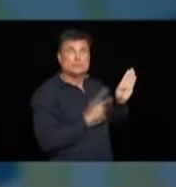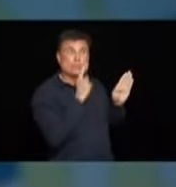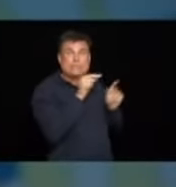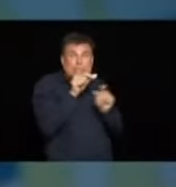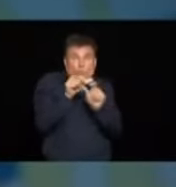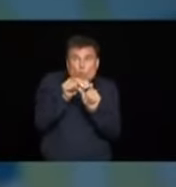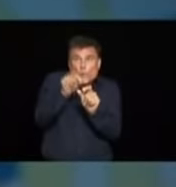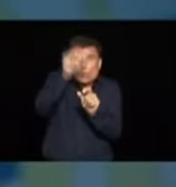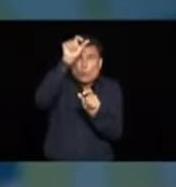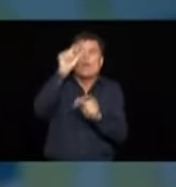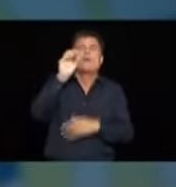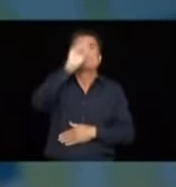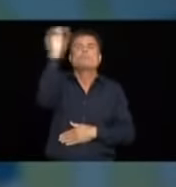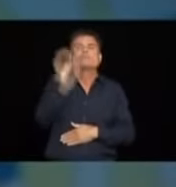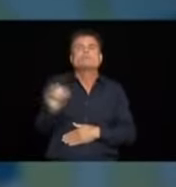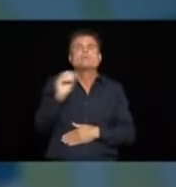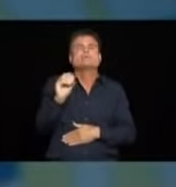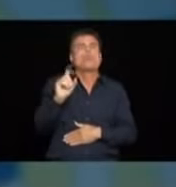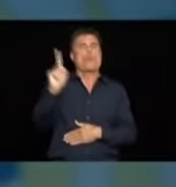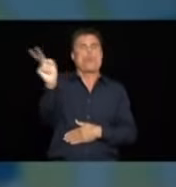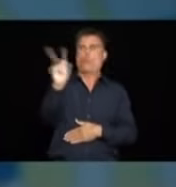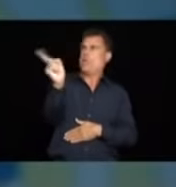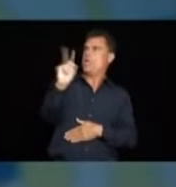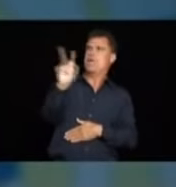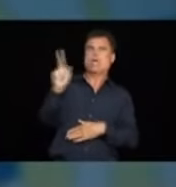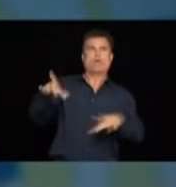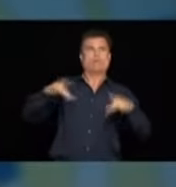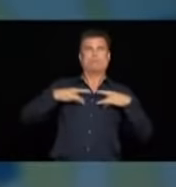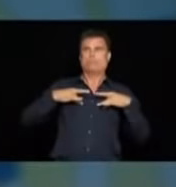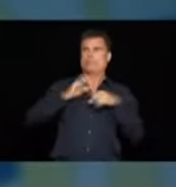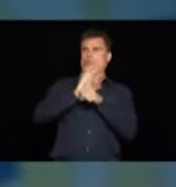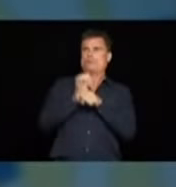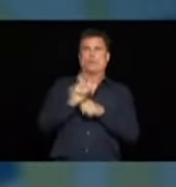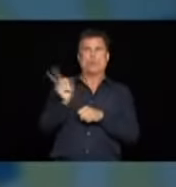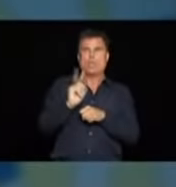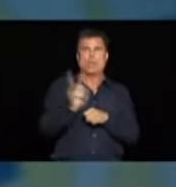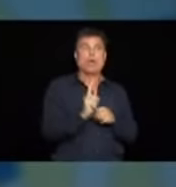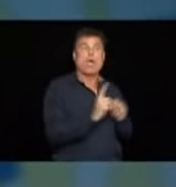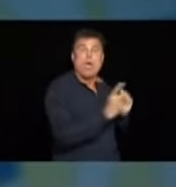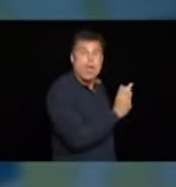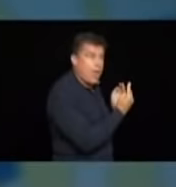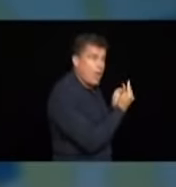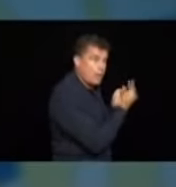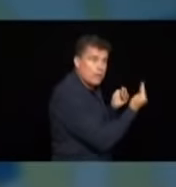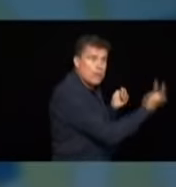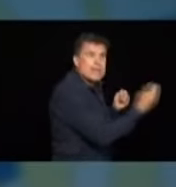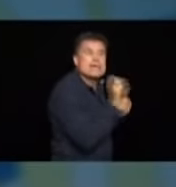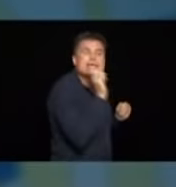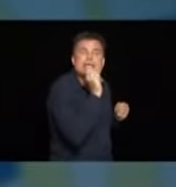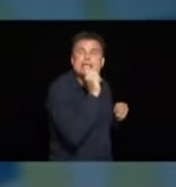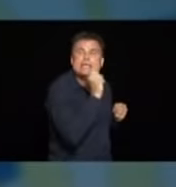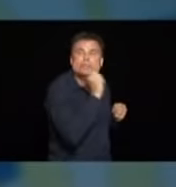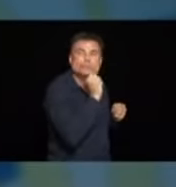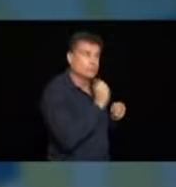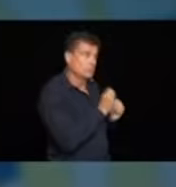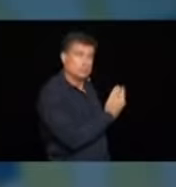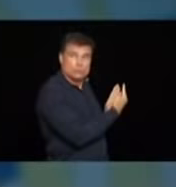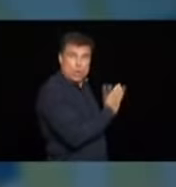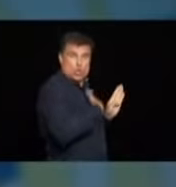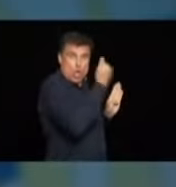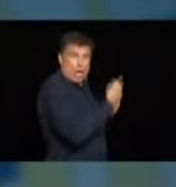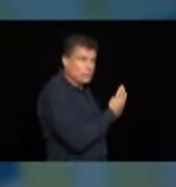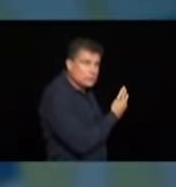y-axis, and along the bottom we have the age groups. So the x-axis tells us by different age groups. And what the different colors reflect is